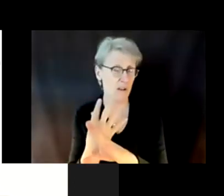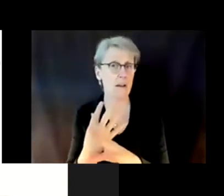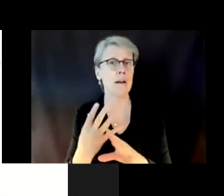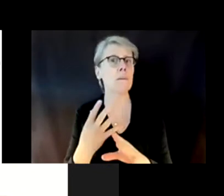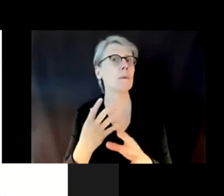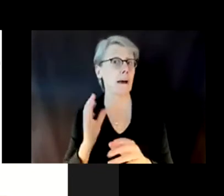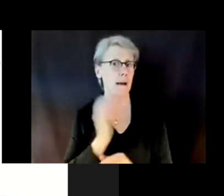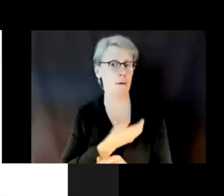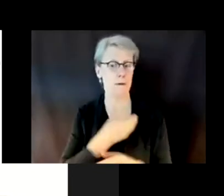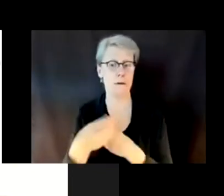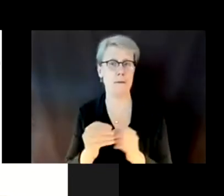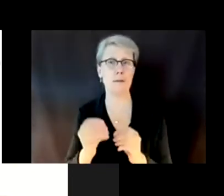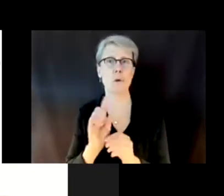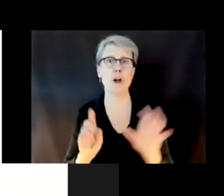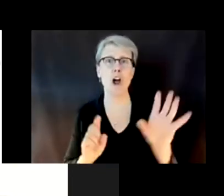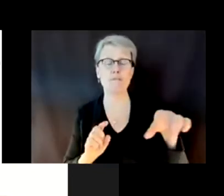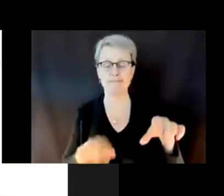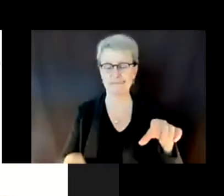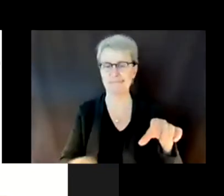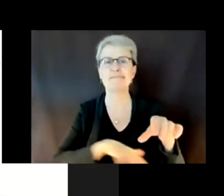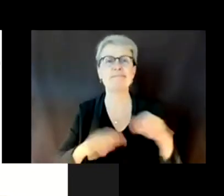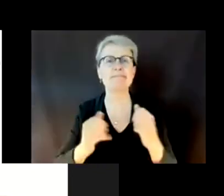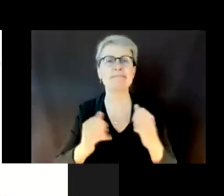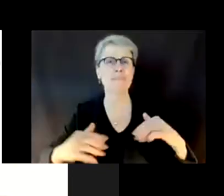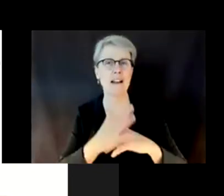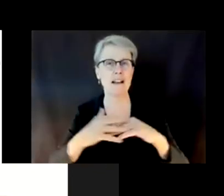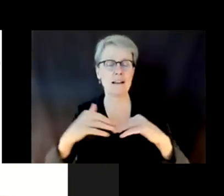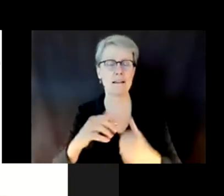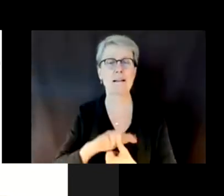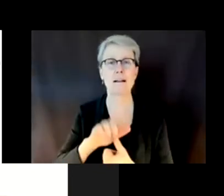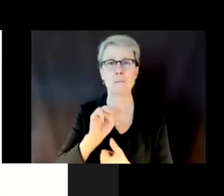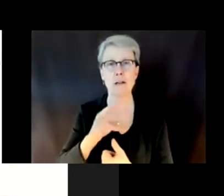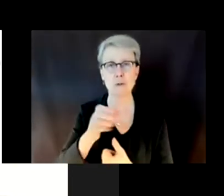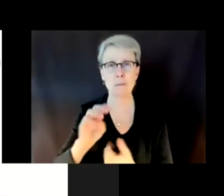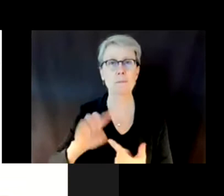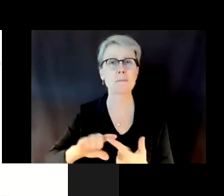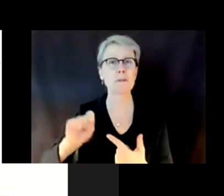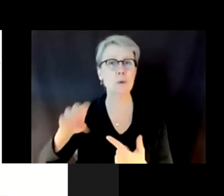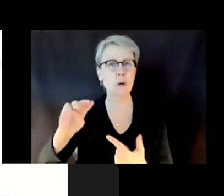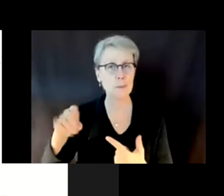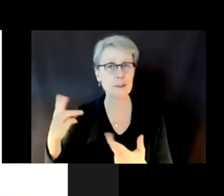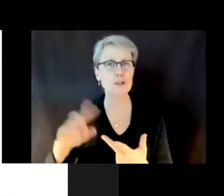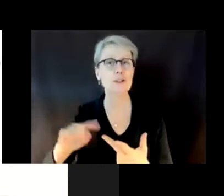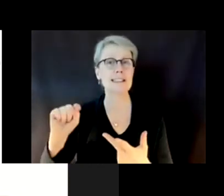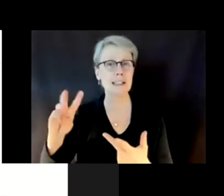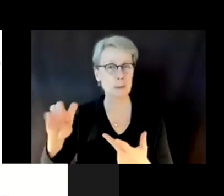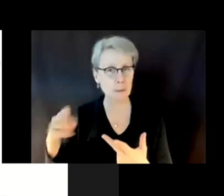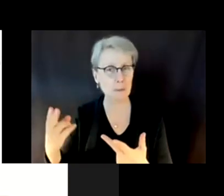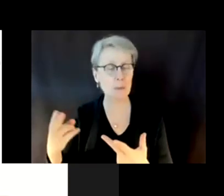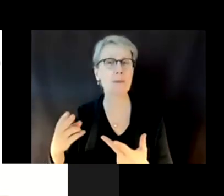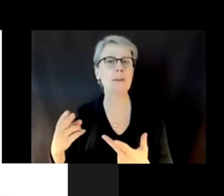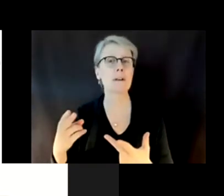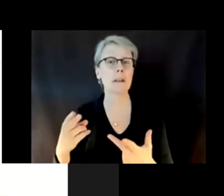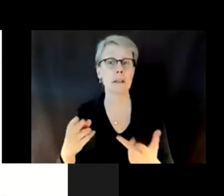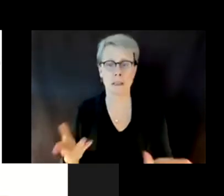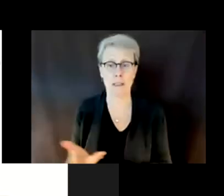is located on the traditional unceded territories of the Musqueam, Squamish, and Tsleil-Waututh First Nations. We're grateful to be